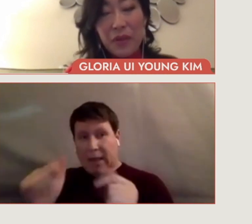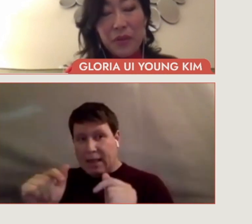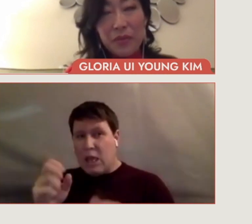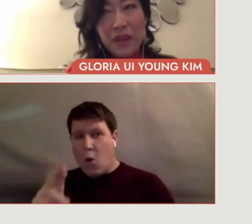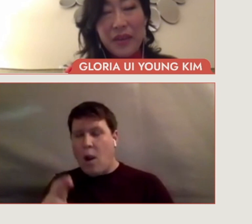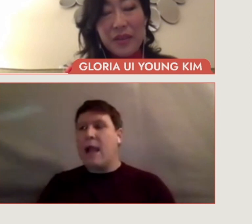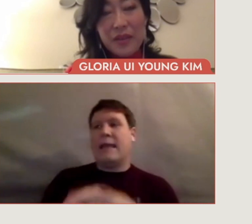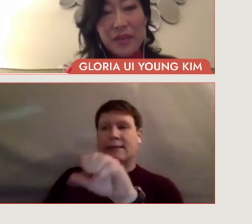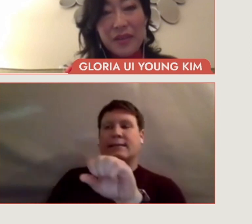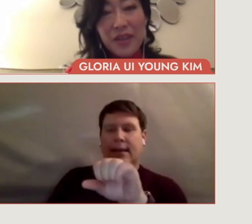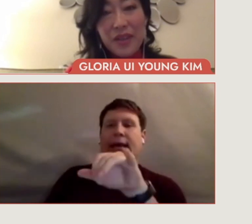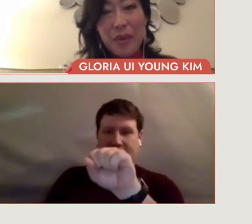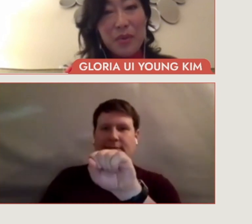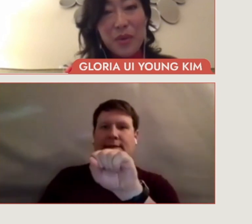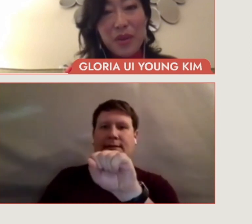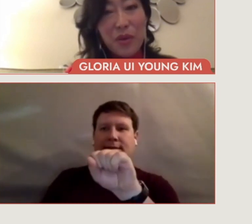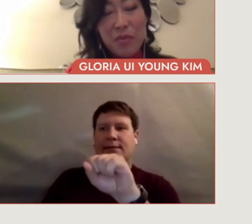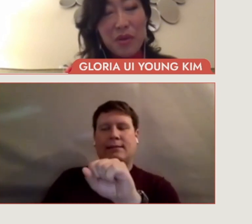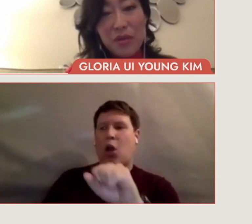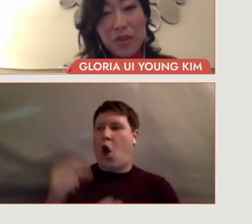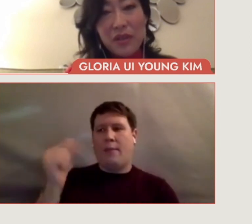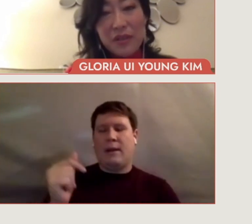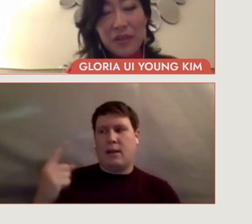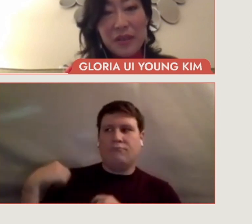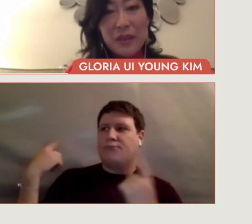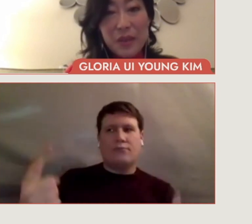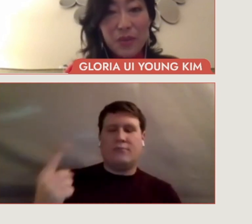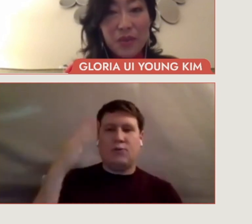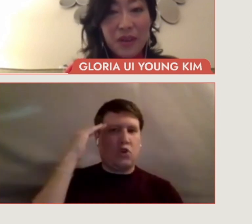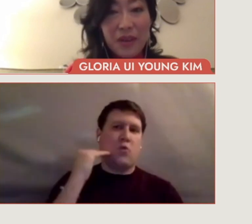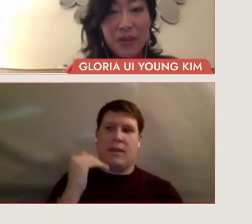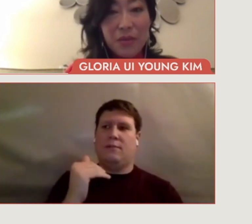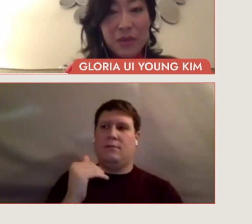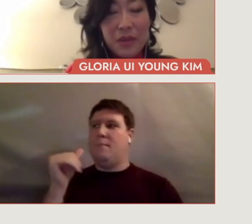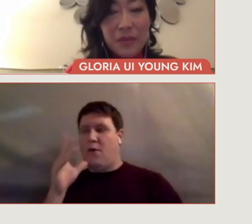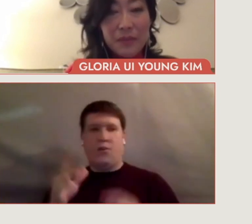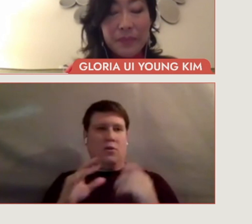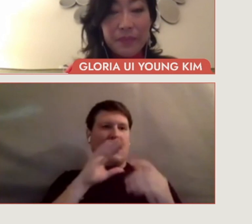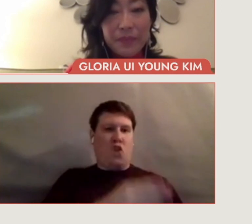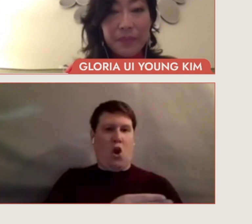you know, that dynamic between a Korean mother and child. So I always